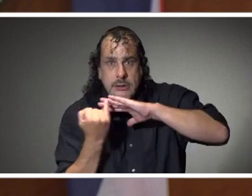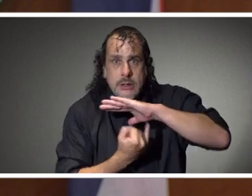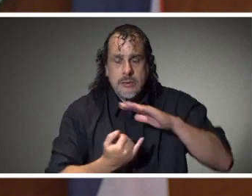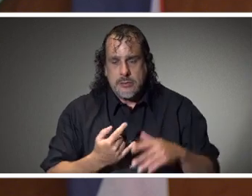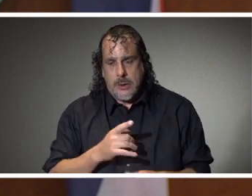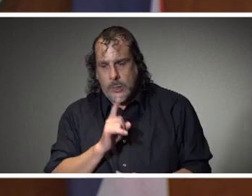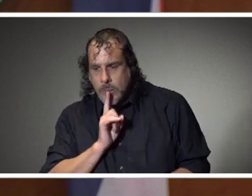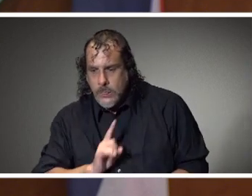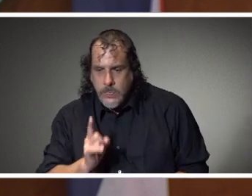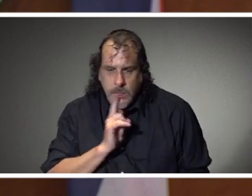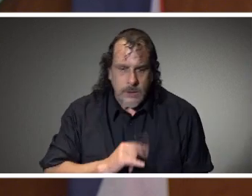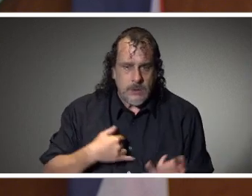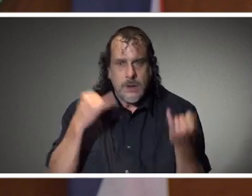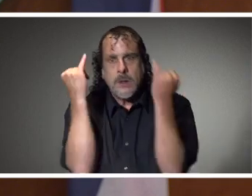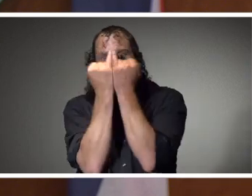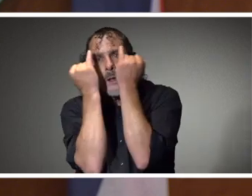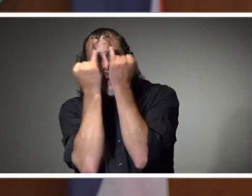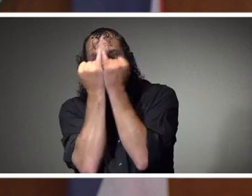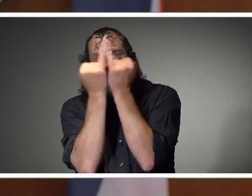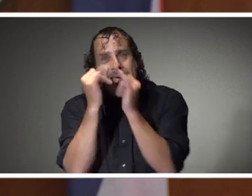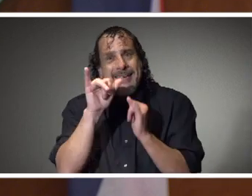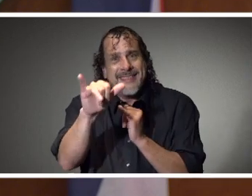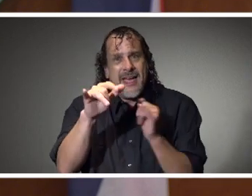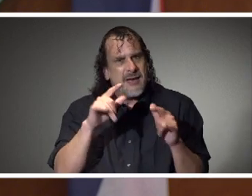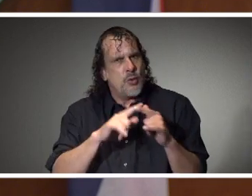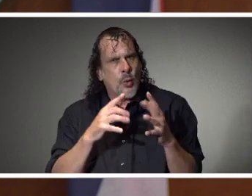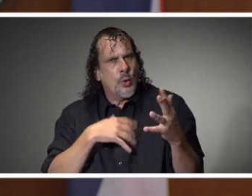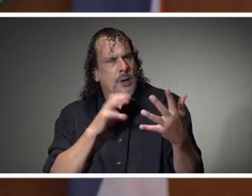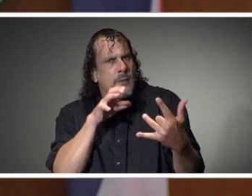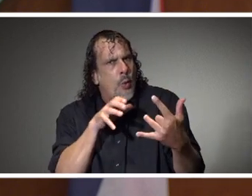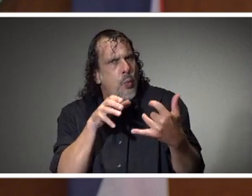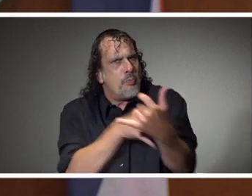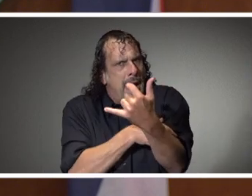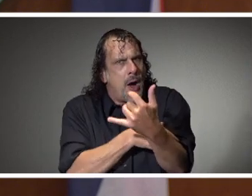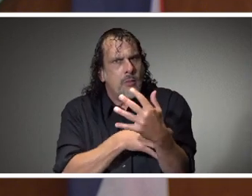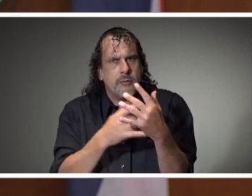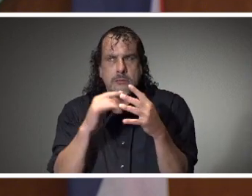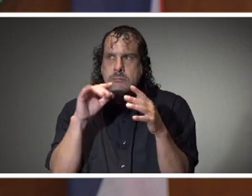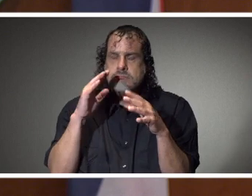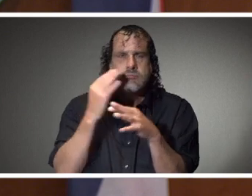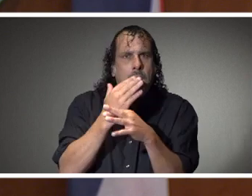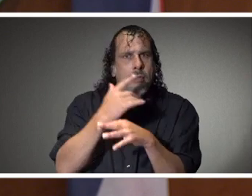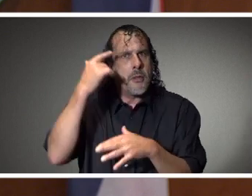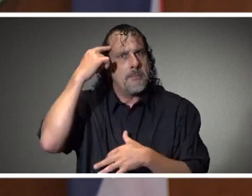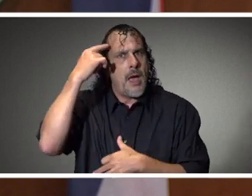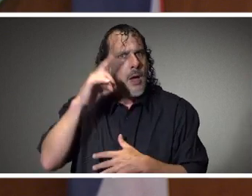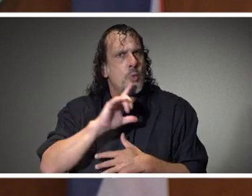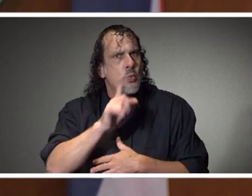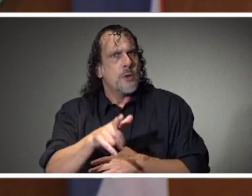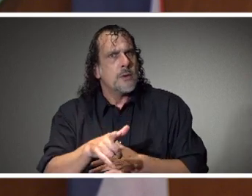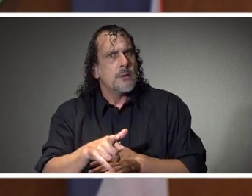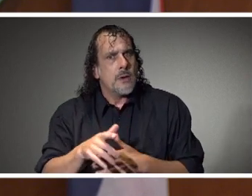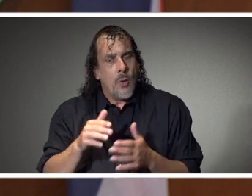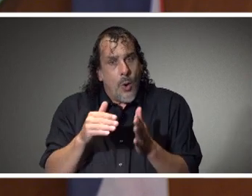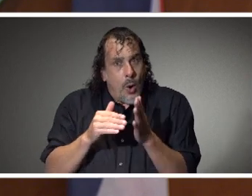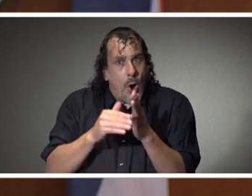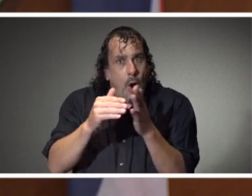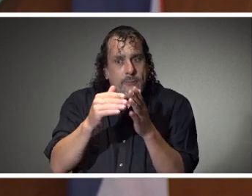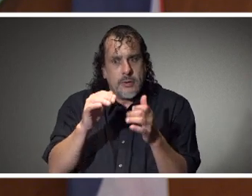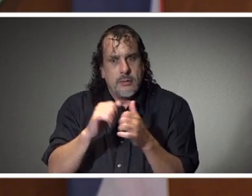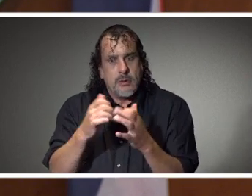loneliness. Those are powerful diseases of the mind. They are, too often,